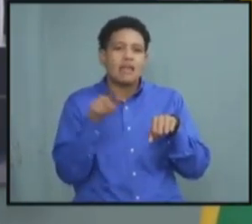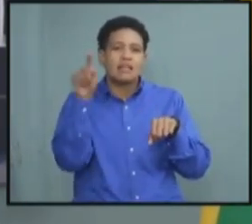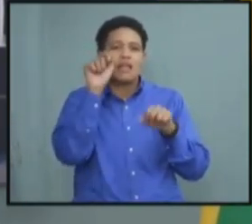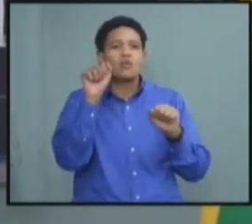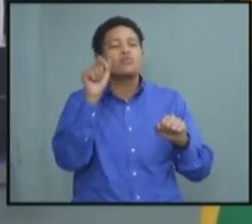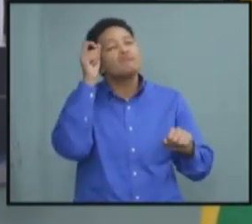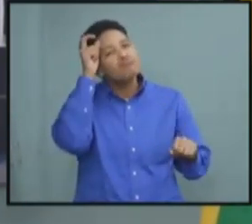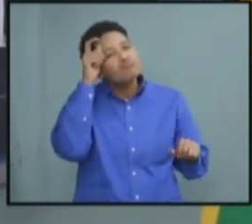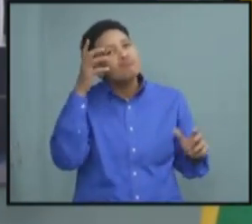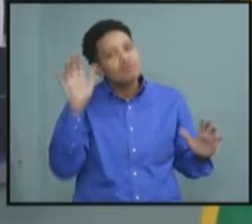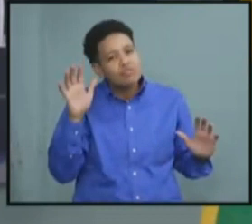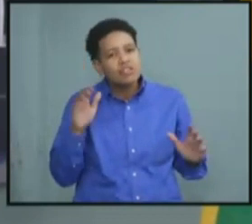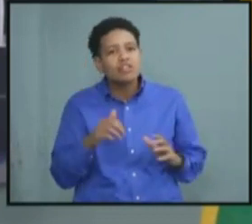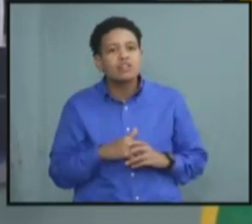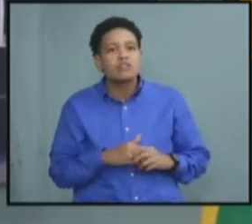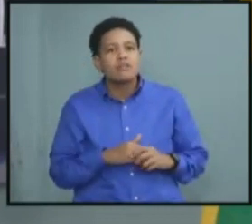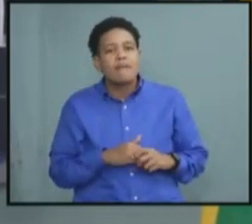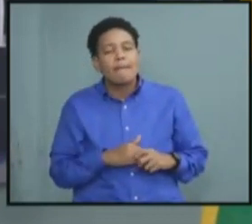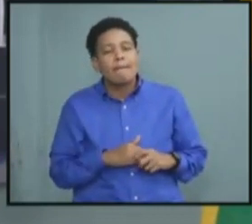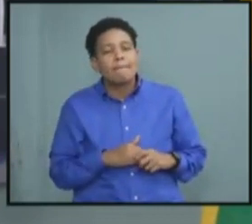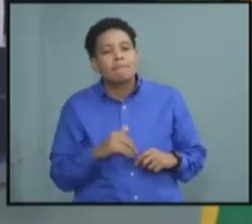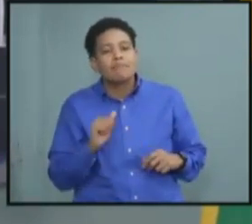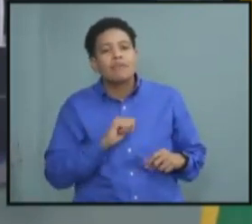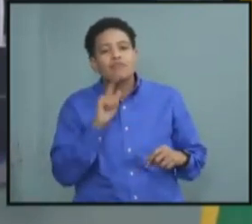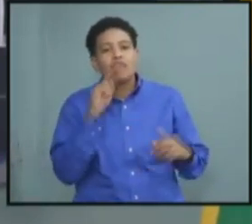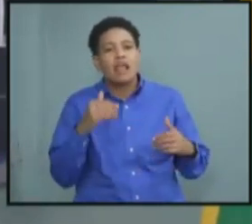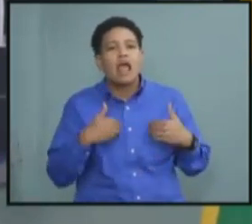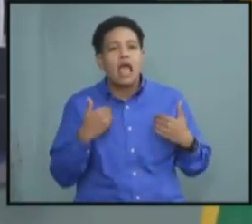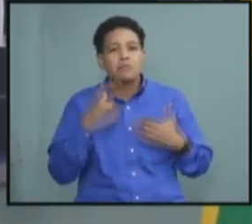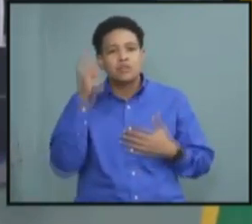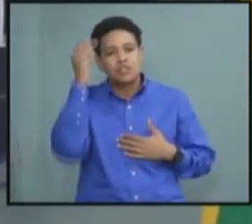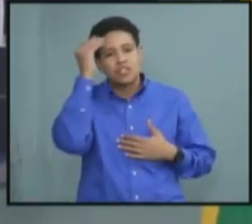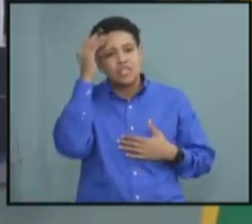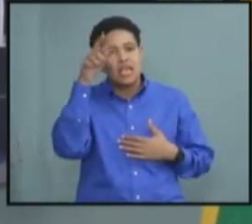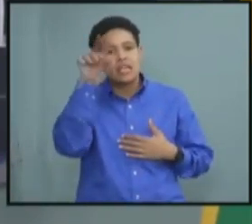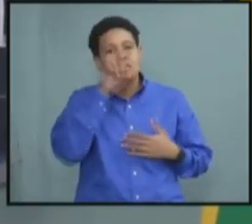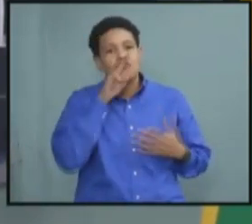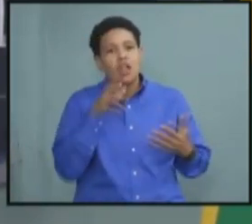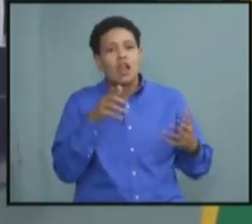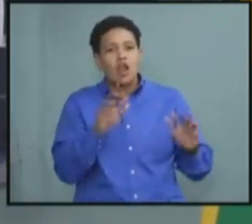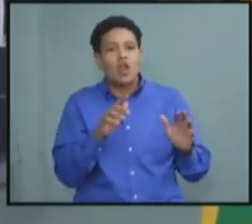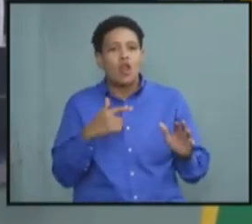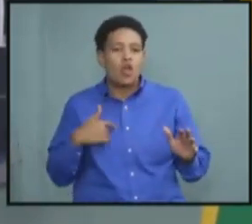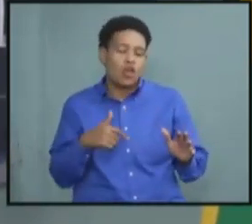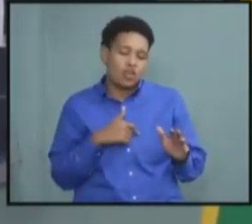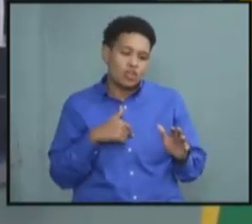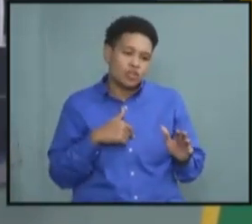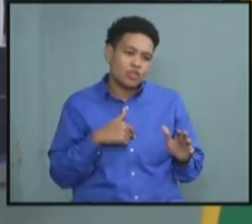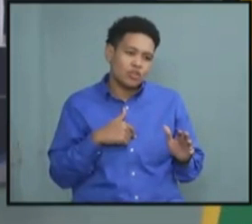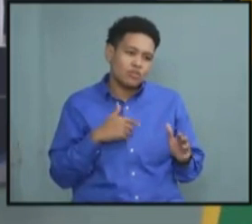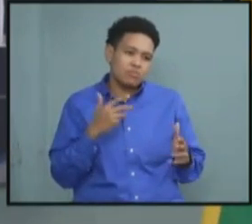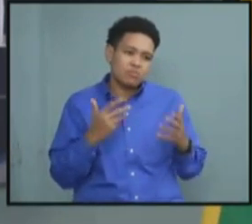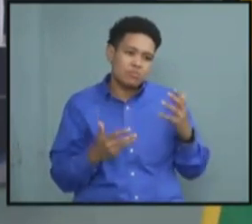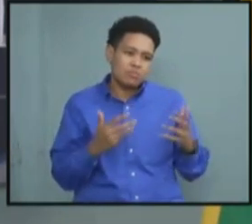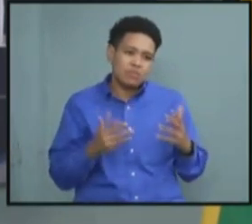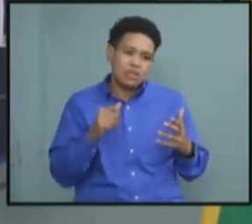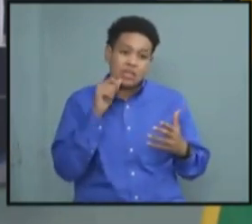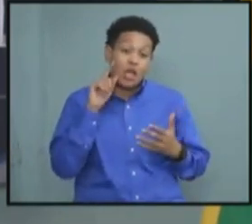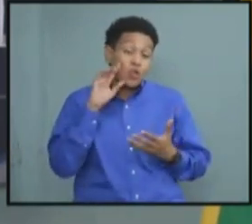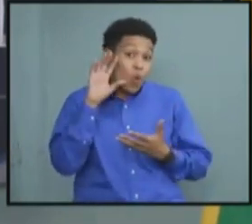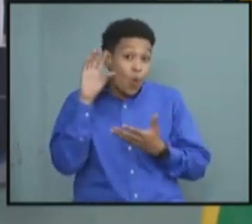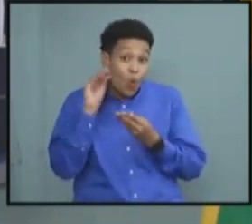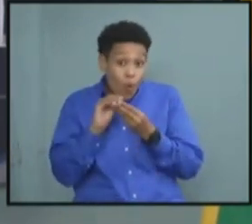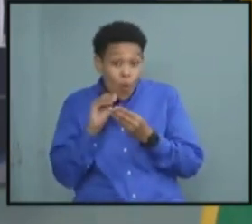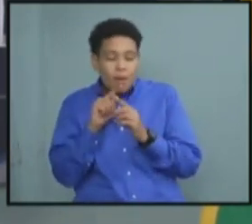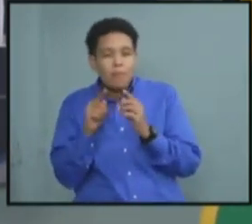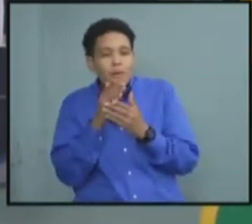appreciate that. And I am very happy to say that they accommodated us, perhaps not in whole, but certainly in